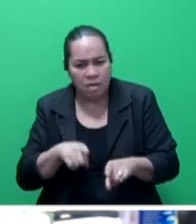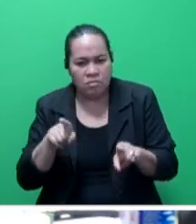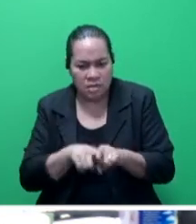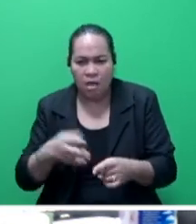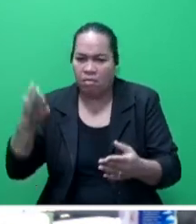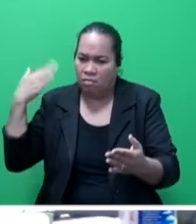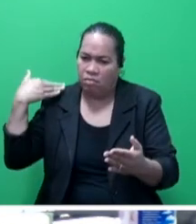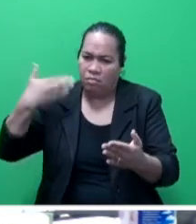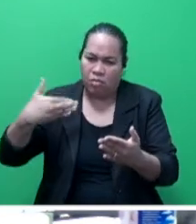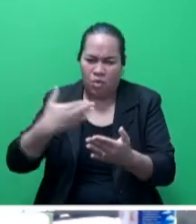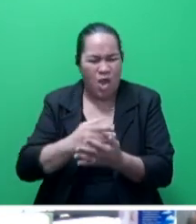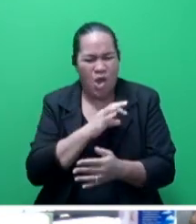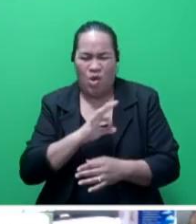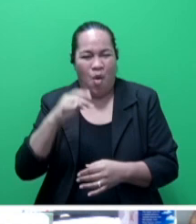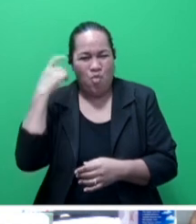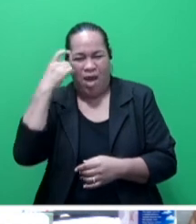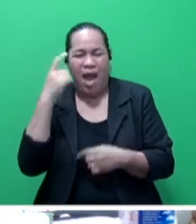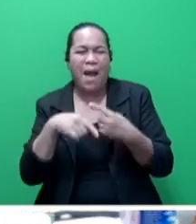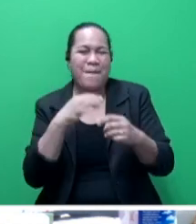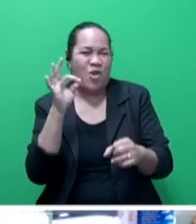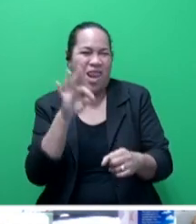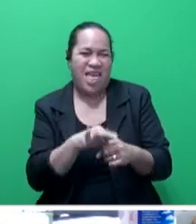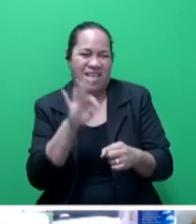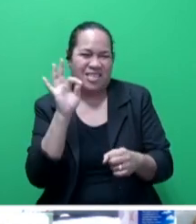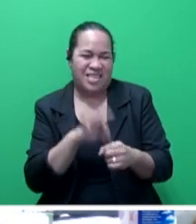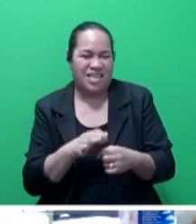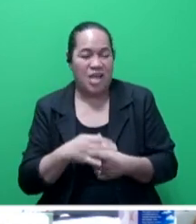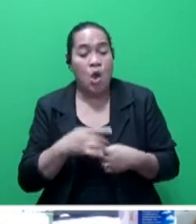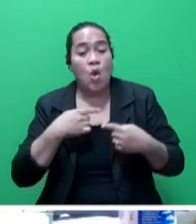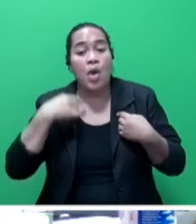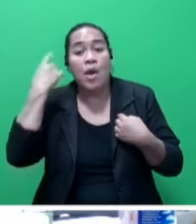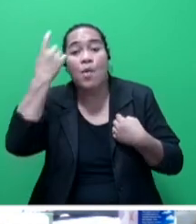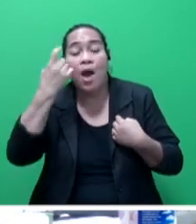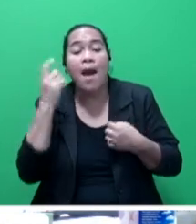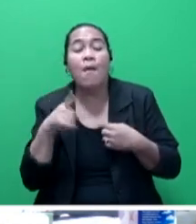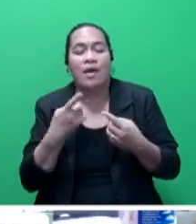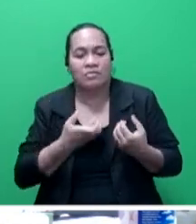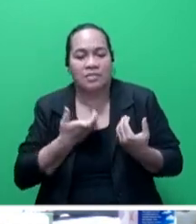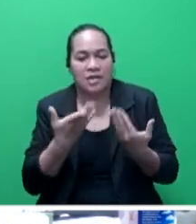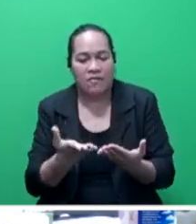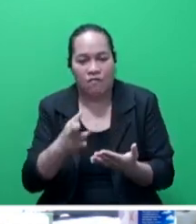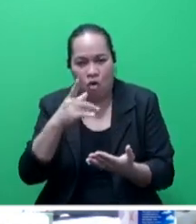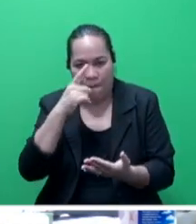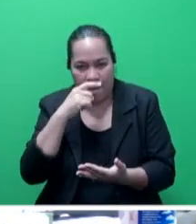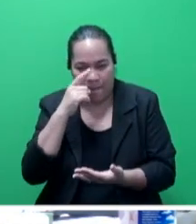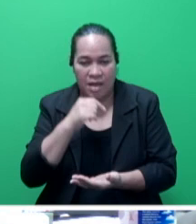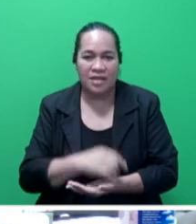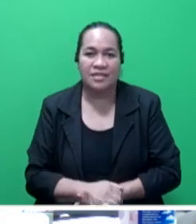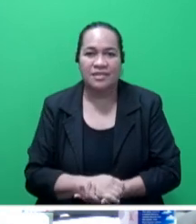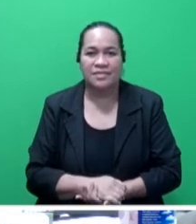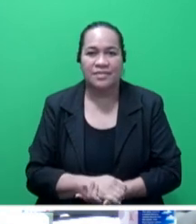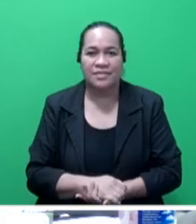stated, we are not worried about elections. We are worried about delivering for the people, Mr. Speaker, sir.